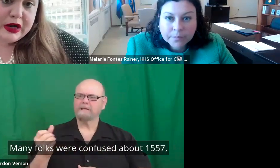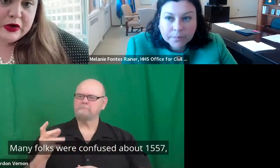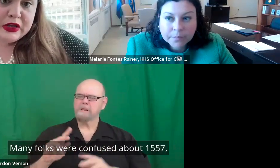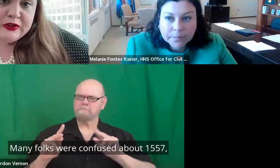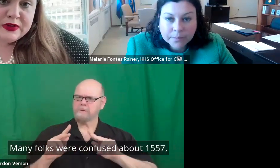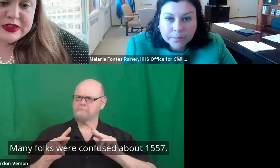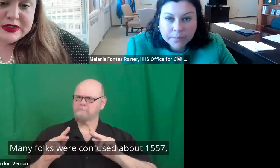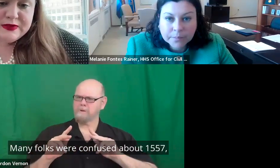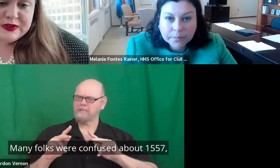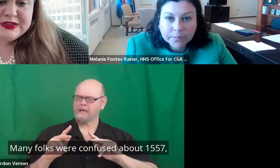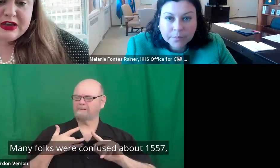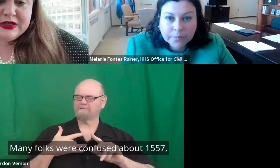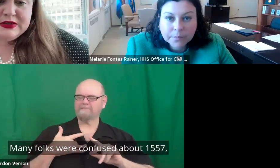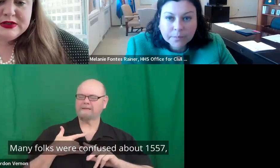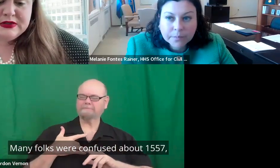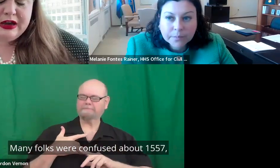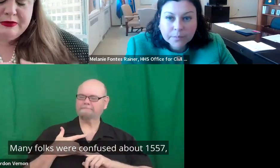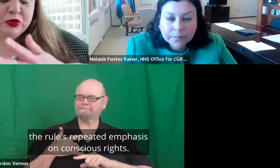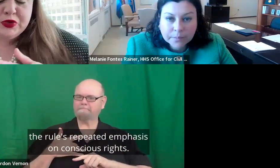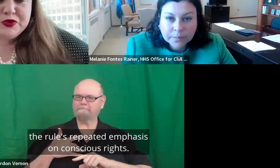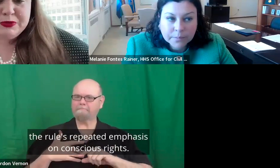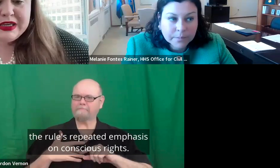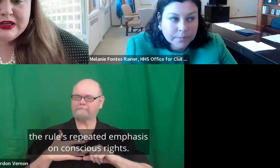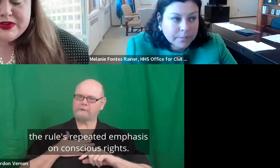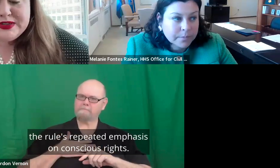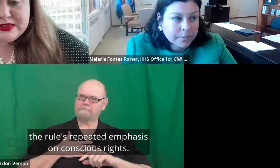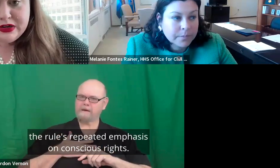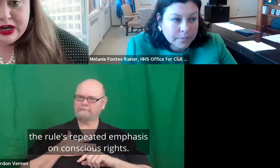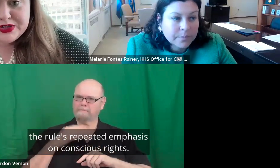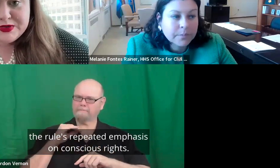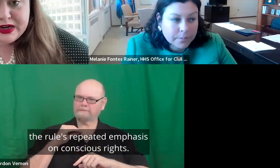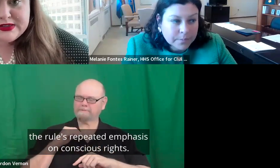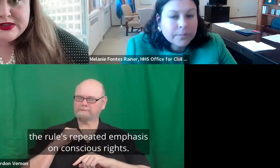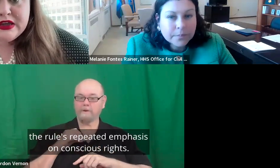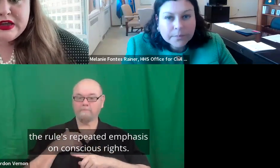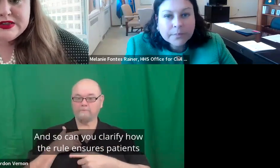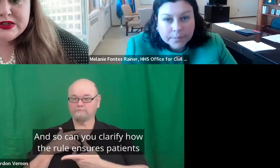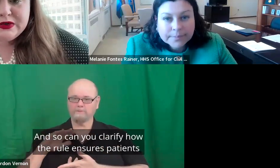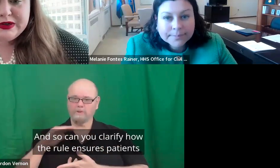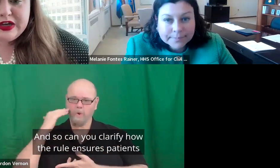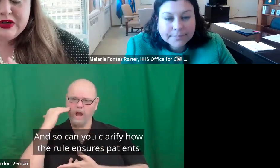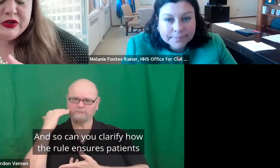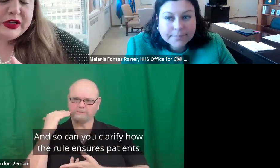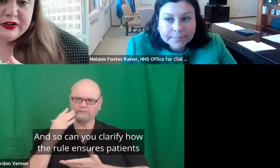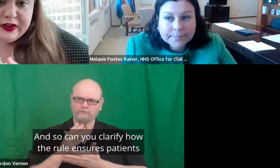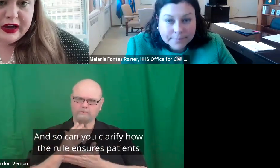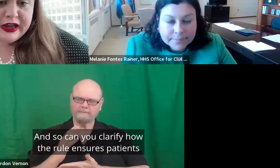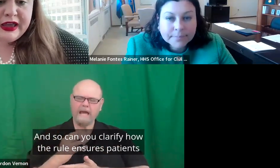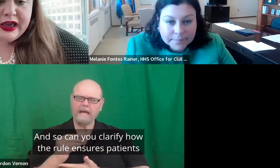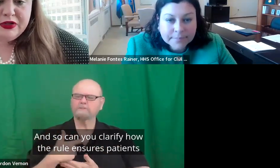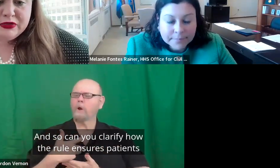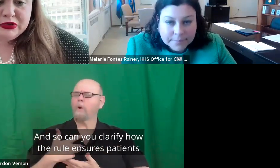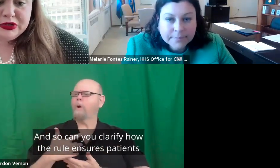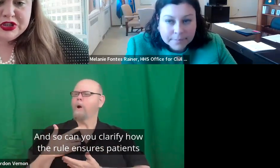confused about 1557, the rule's repeated emphasis on conscious rights. And so can you